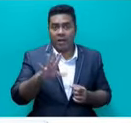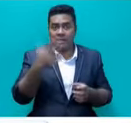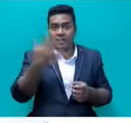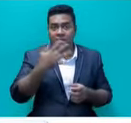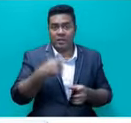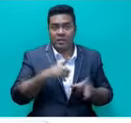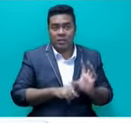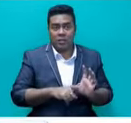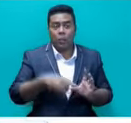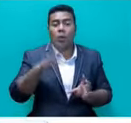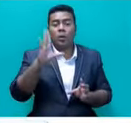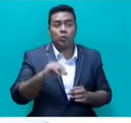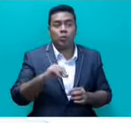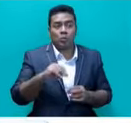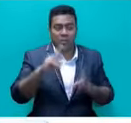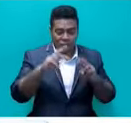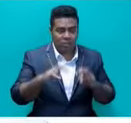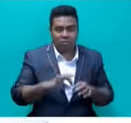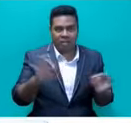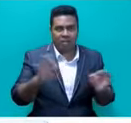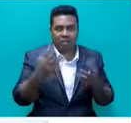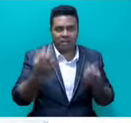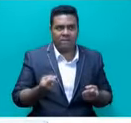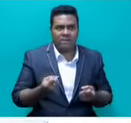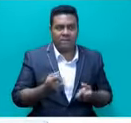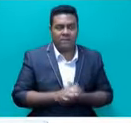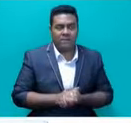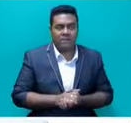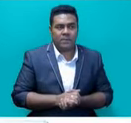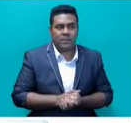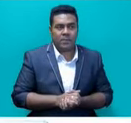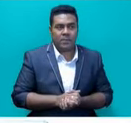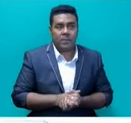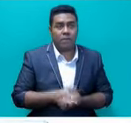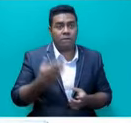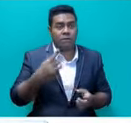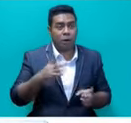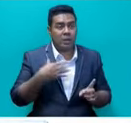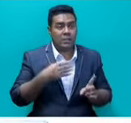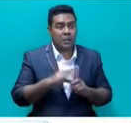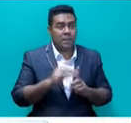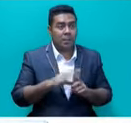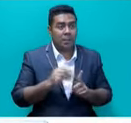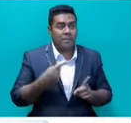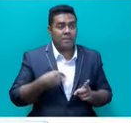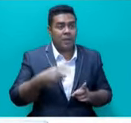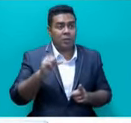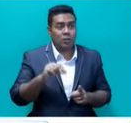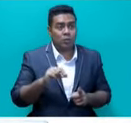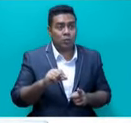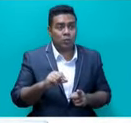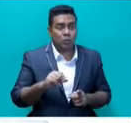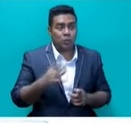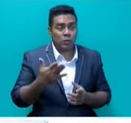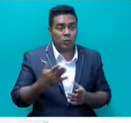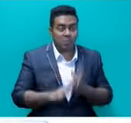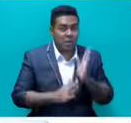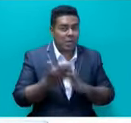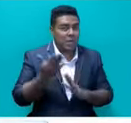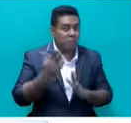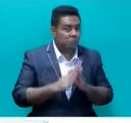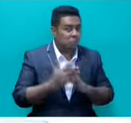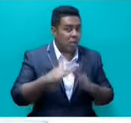you do a search, it's not there, right? It's not there. So, for example, if I did, say, larceny, and